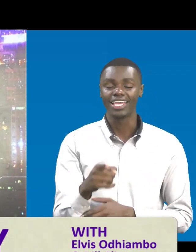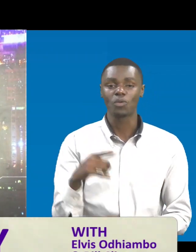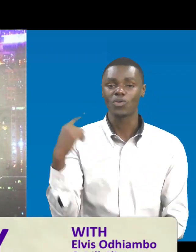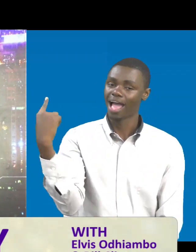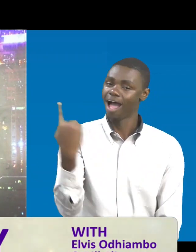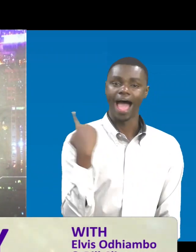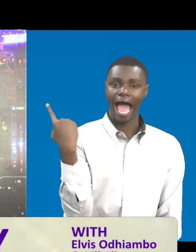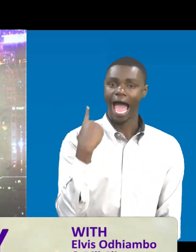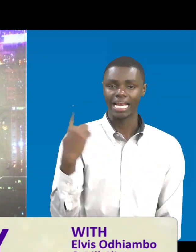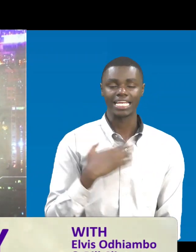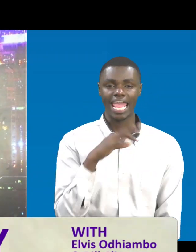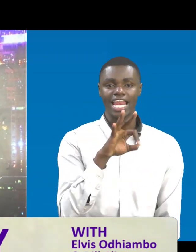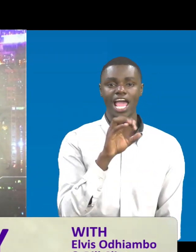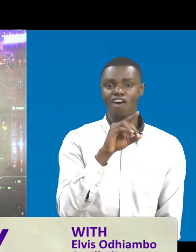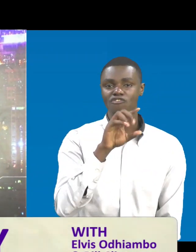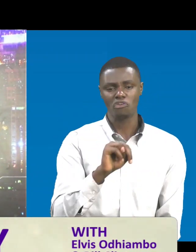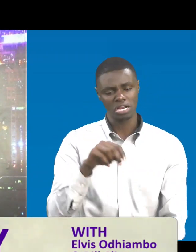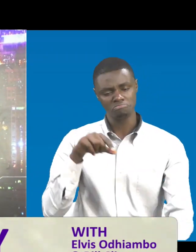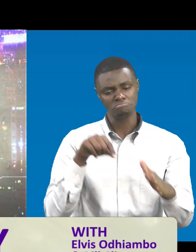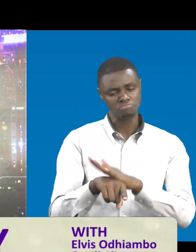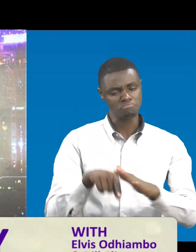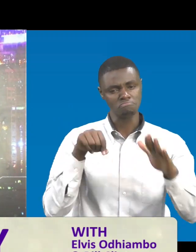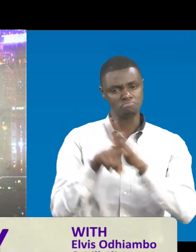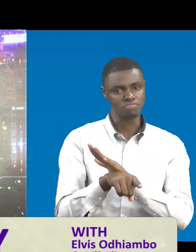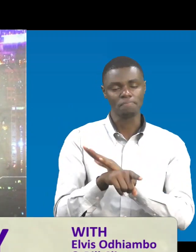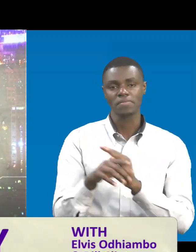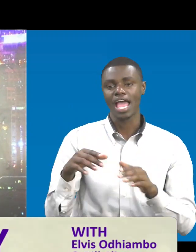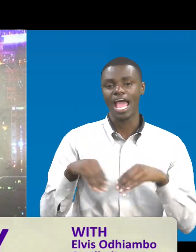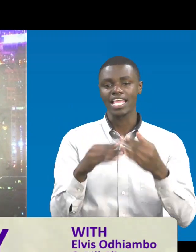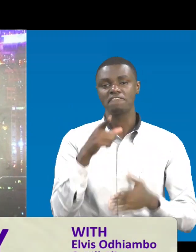Haaland brace and a Phil Foden well struck late goal that gave City the win.